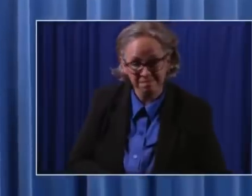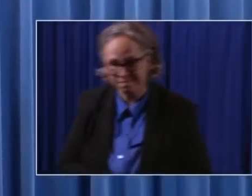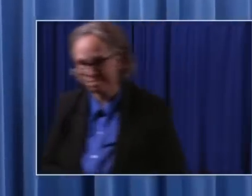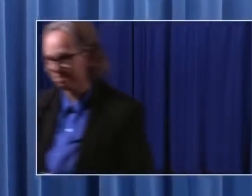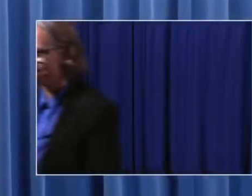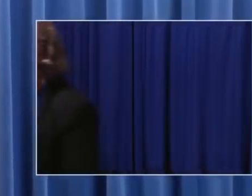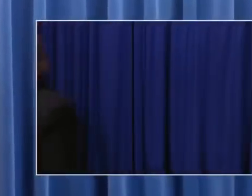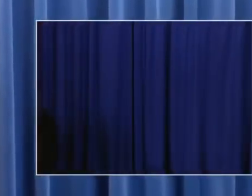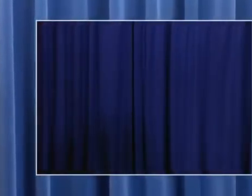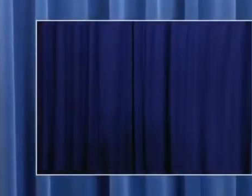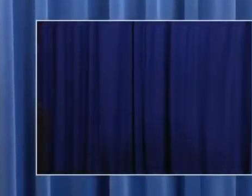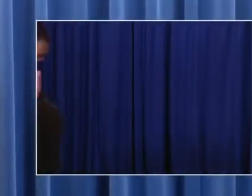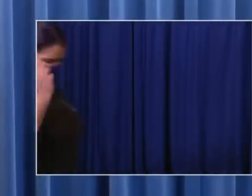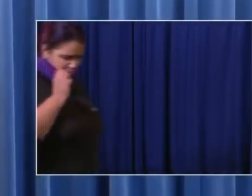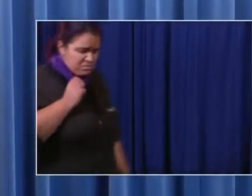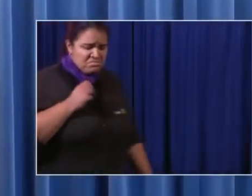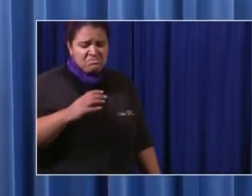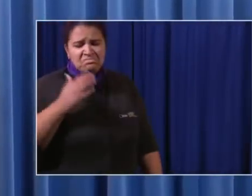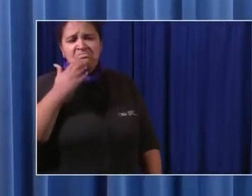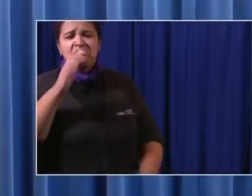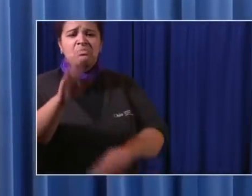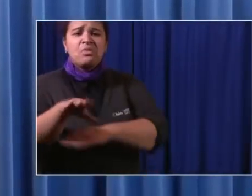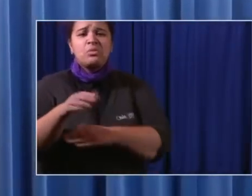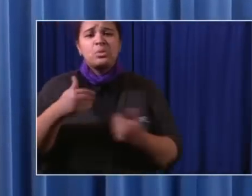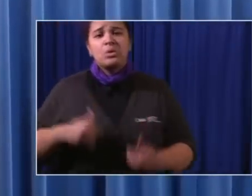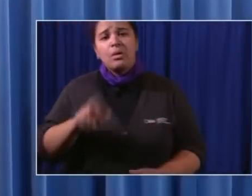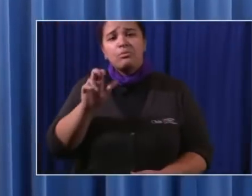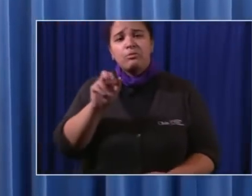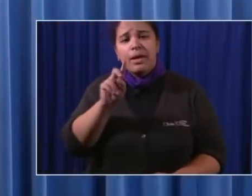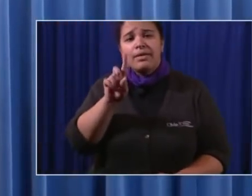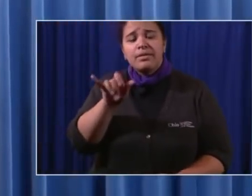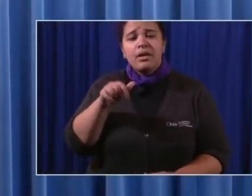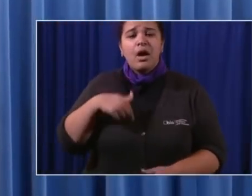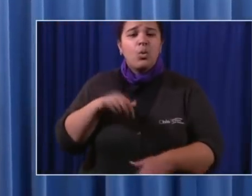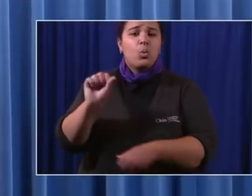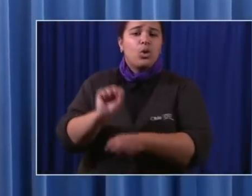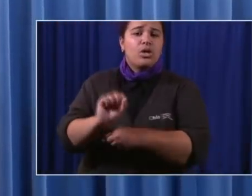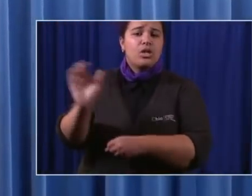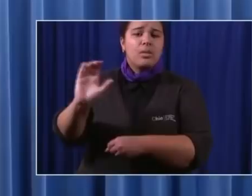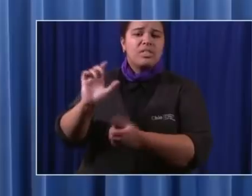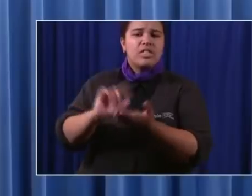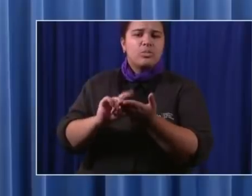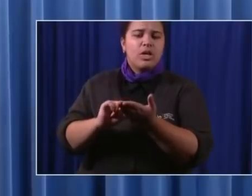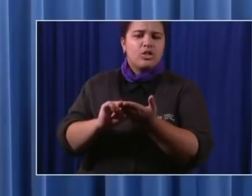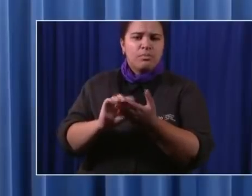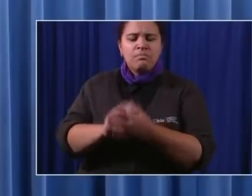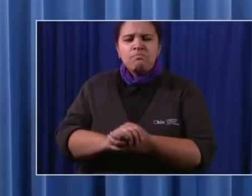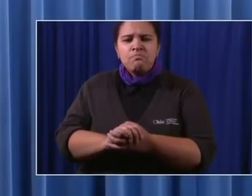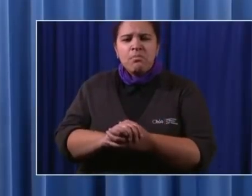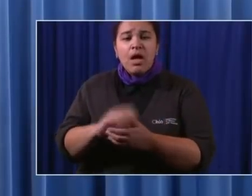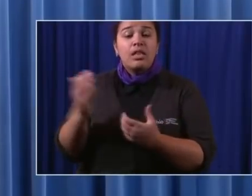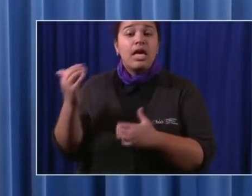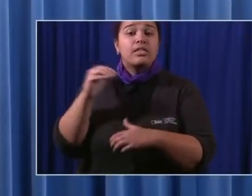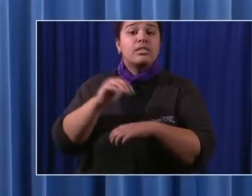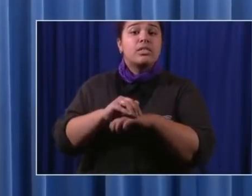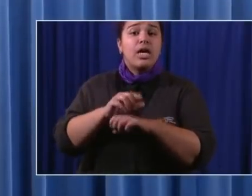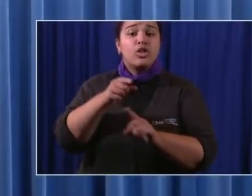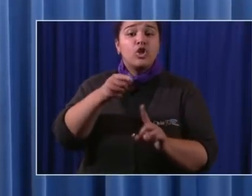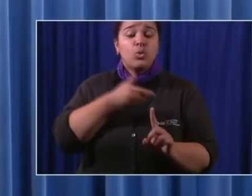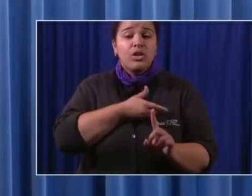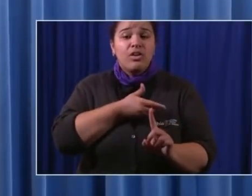Good afternoon, Governor. Randy Ludlow with the Columbus Dispatch. You declined last night to go to a statewide